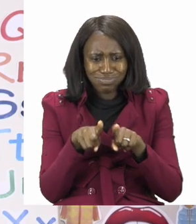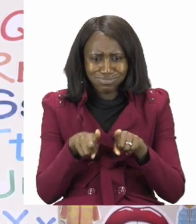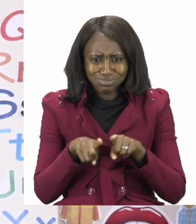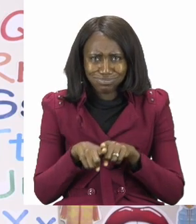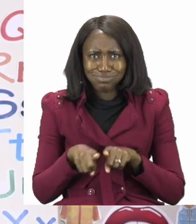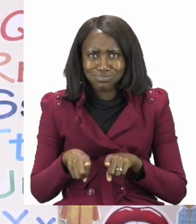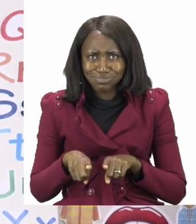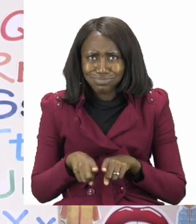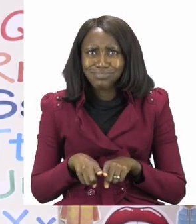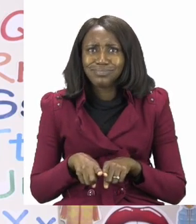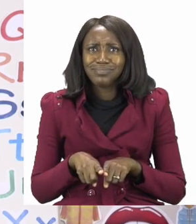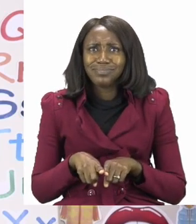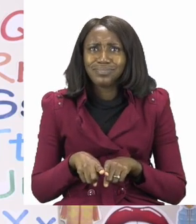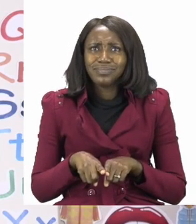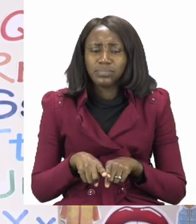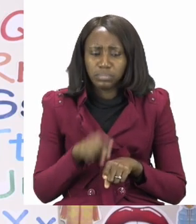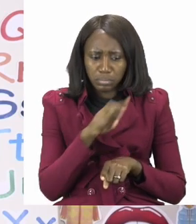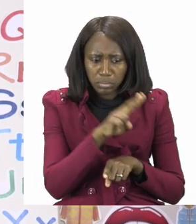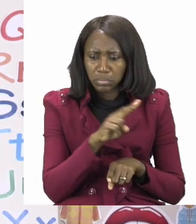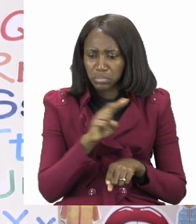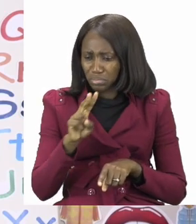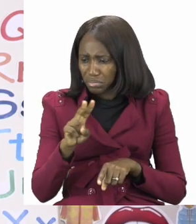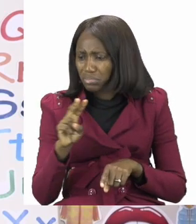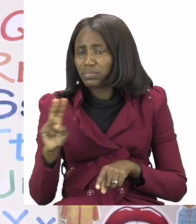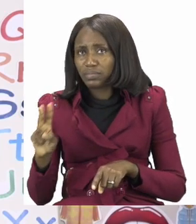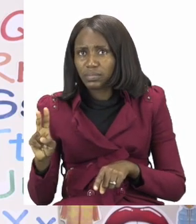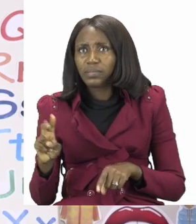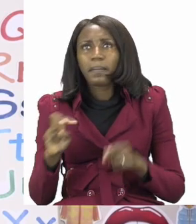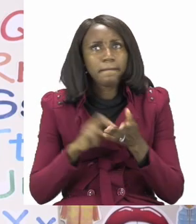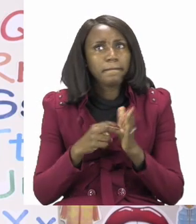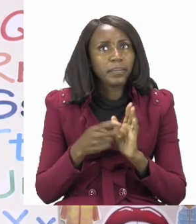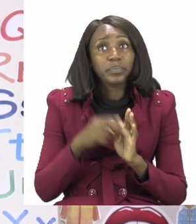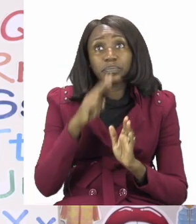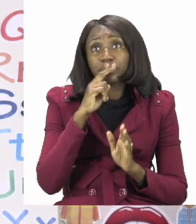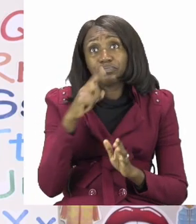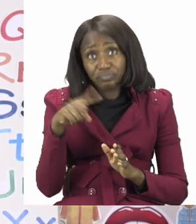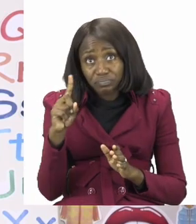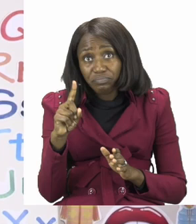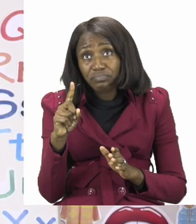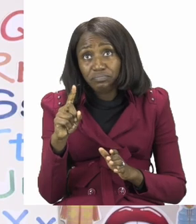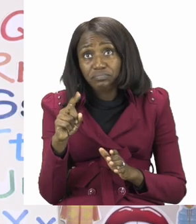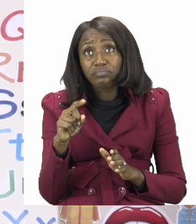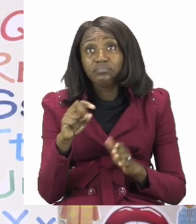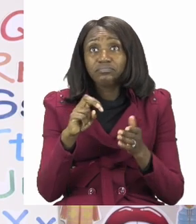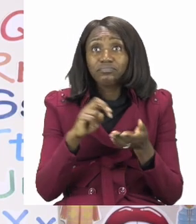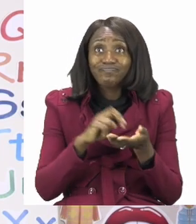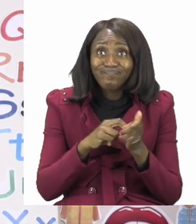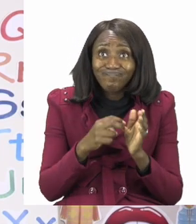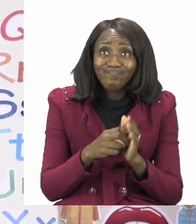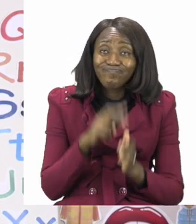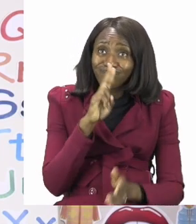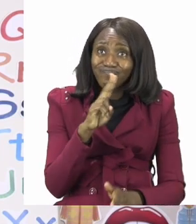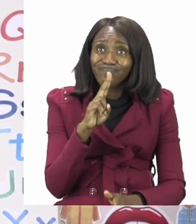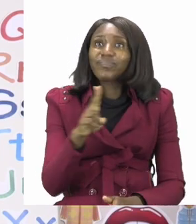circles, 2, 2, and 2, that means our answer going in the big